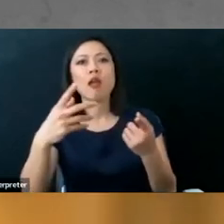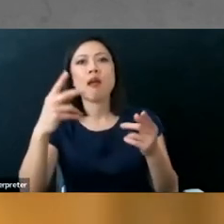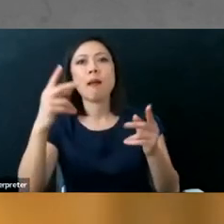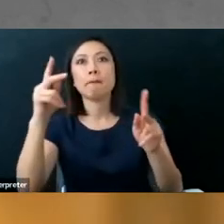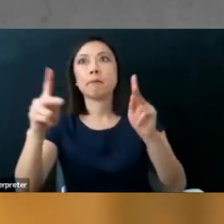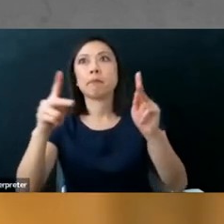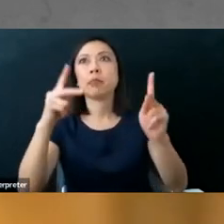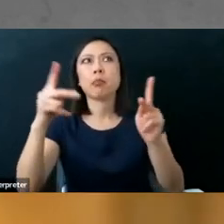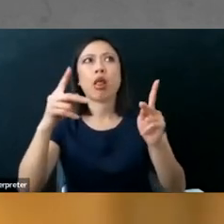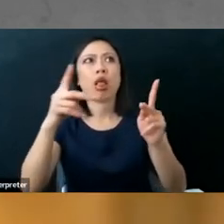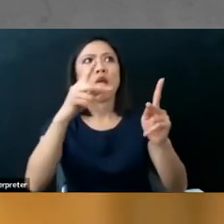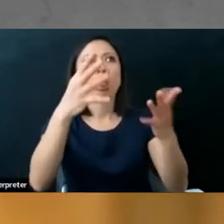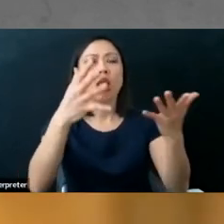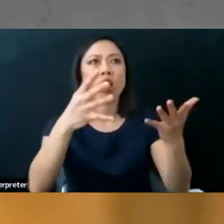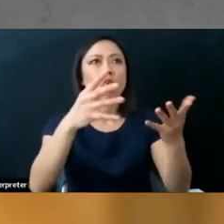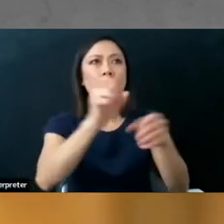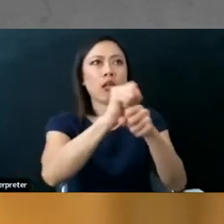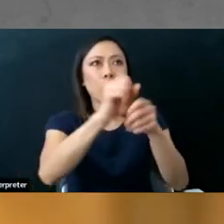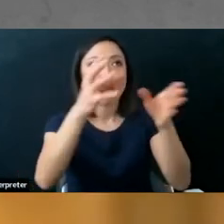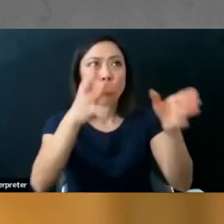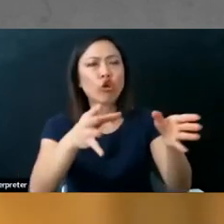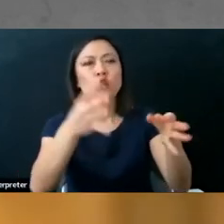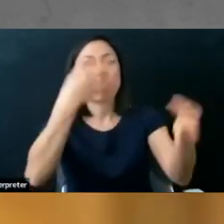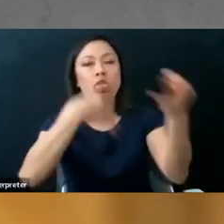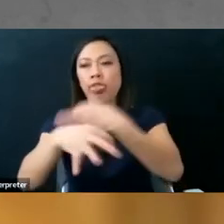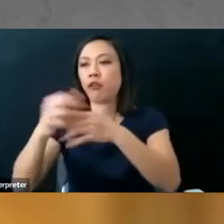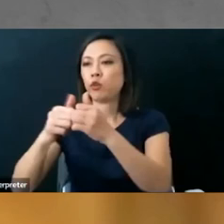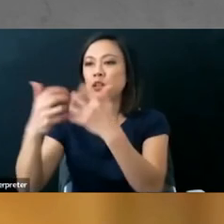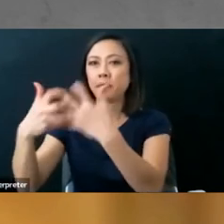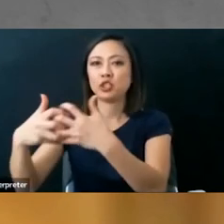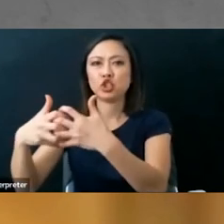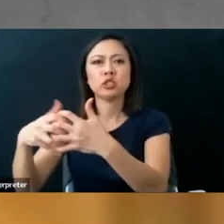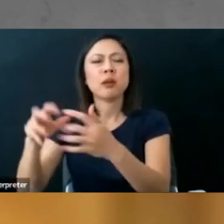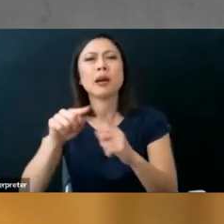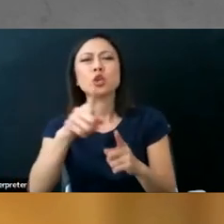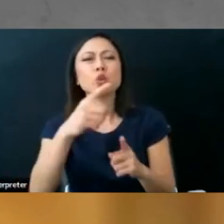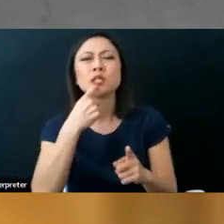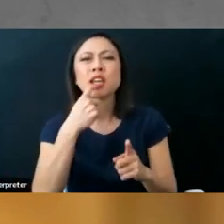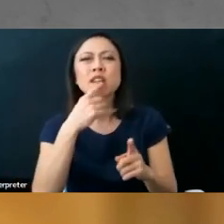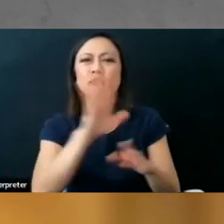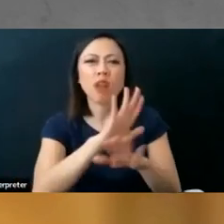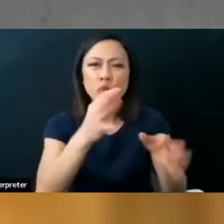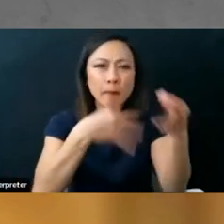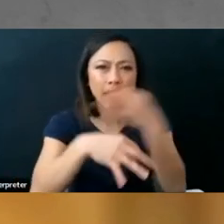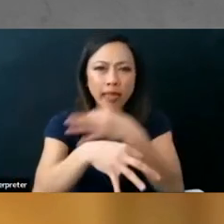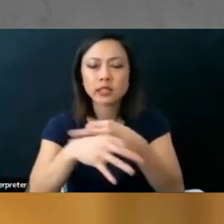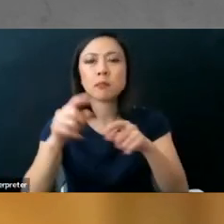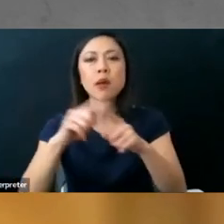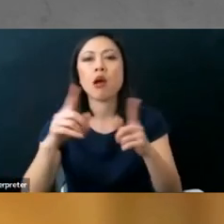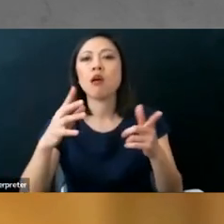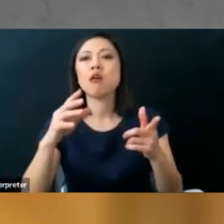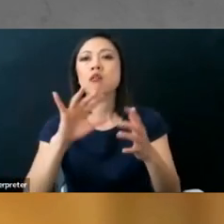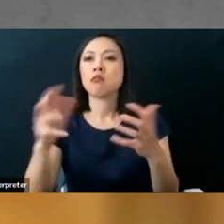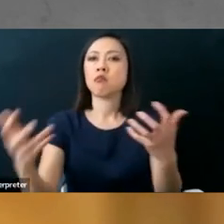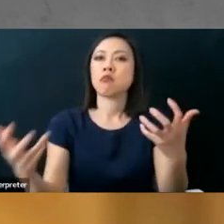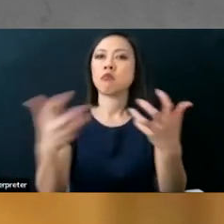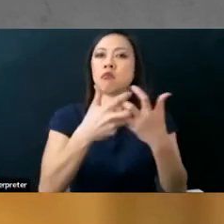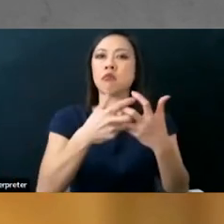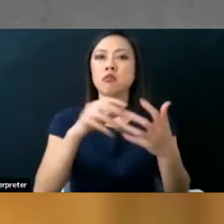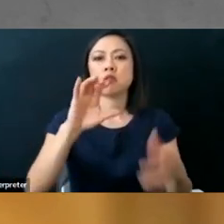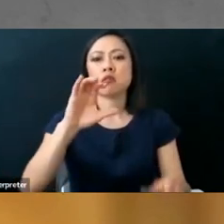these machines, but that you may use the word complement existing activities and enrich